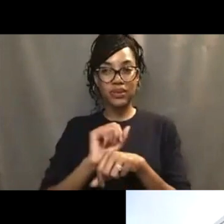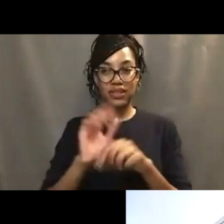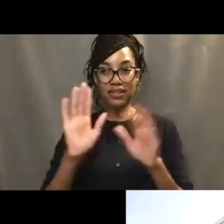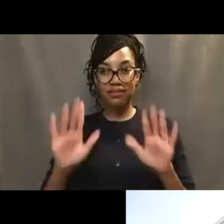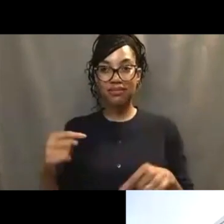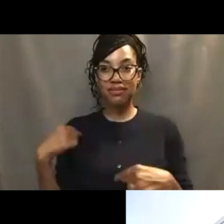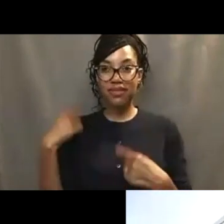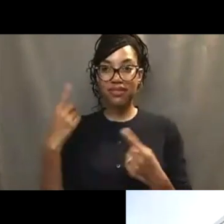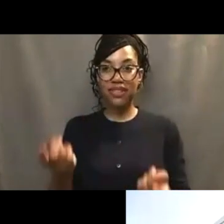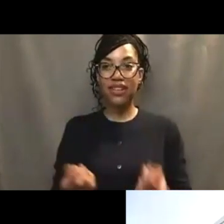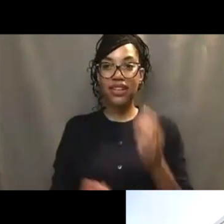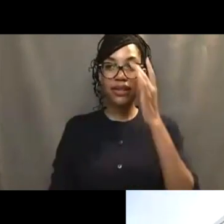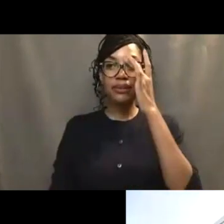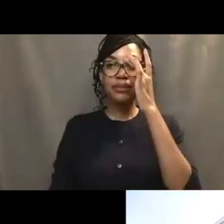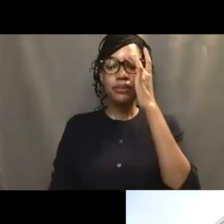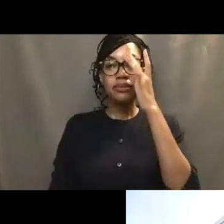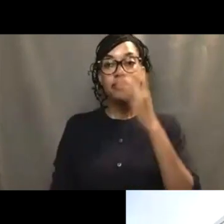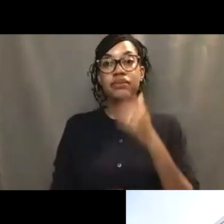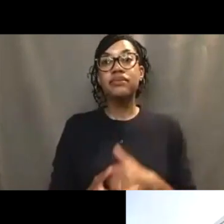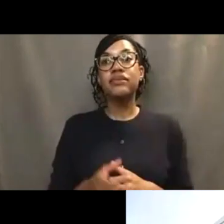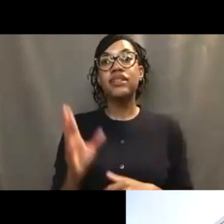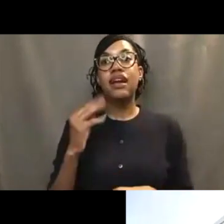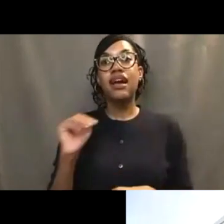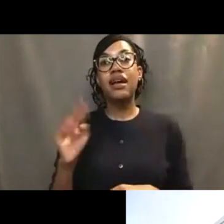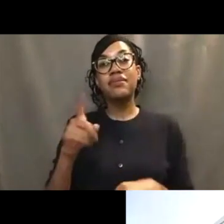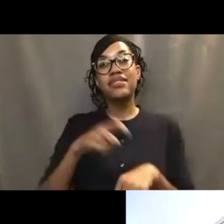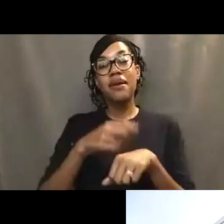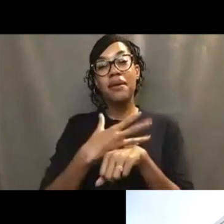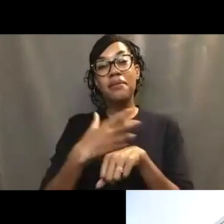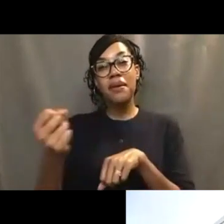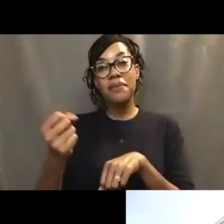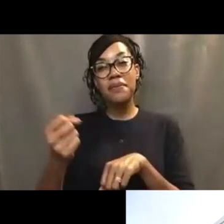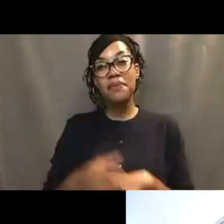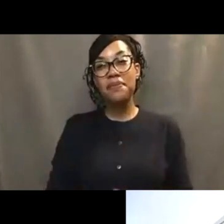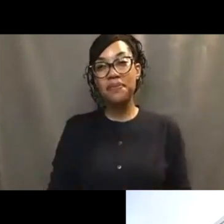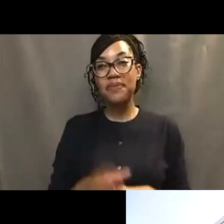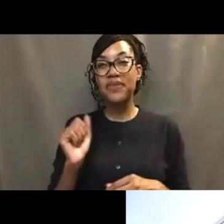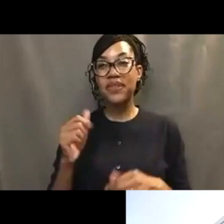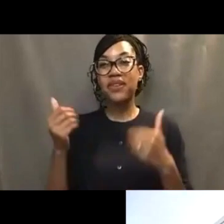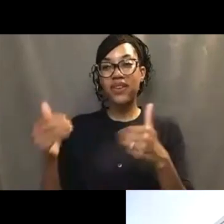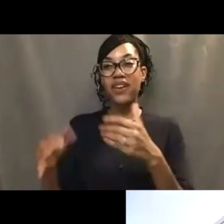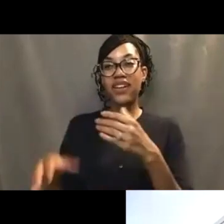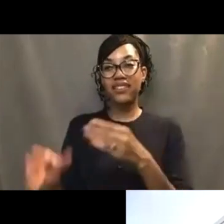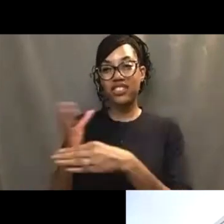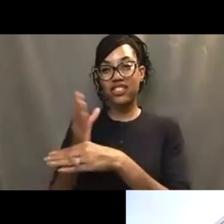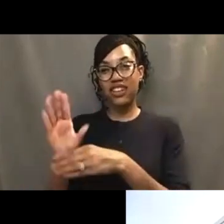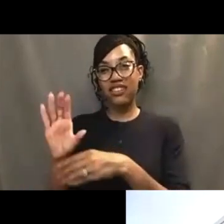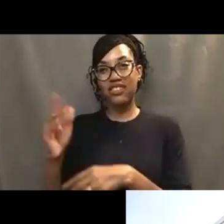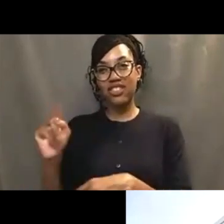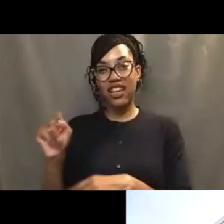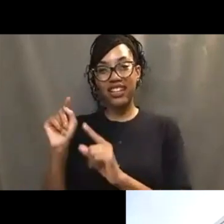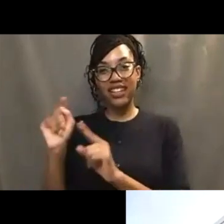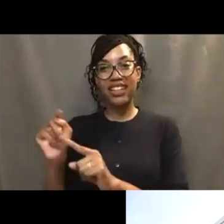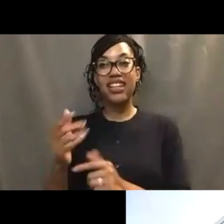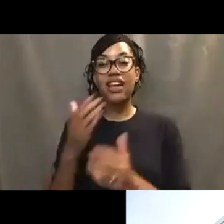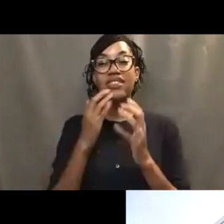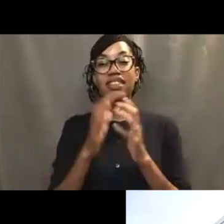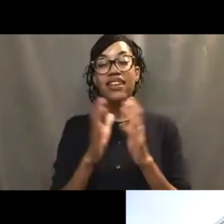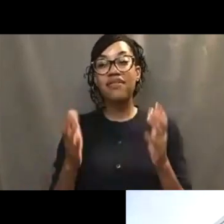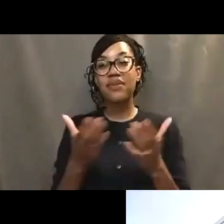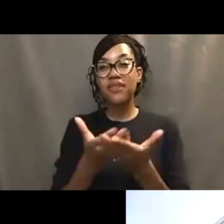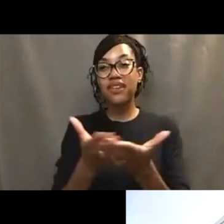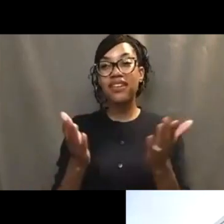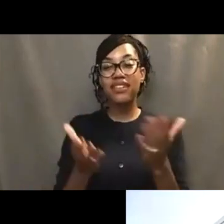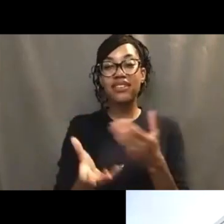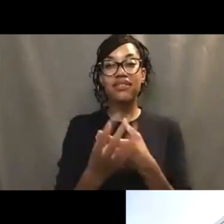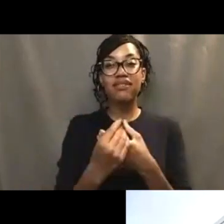you are doing. But I'm afraid our time is up. So go ahead and share that in the chat. I want to thank everyone who was